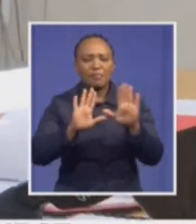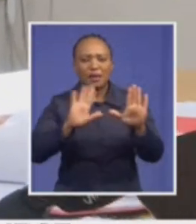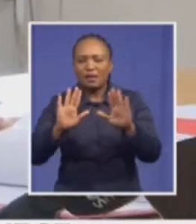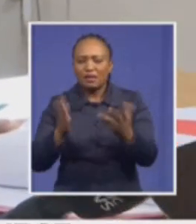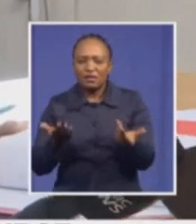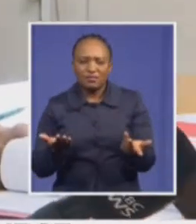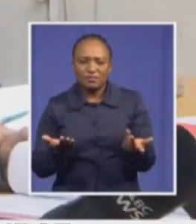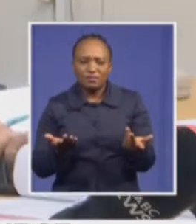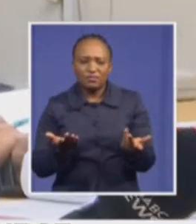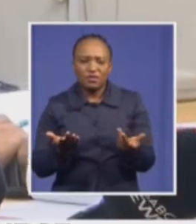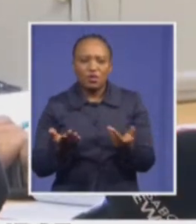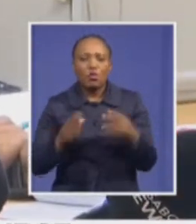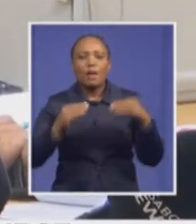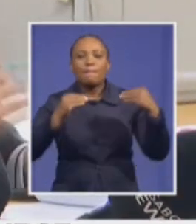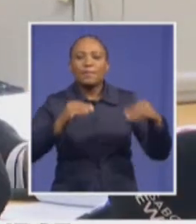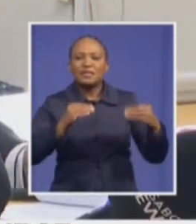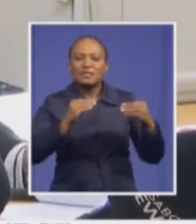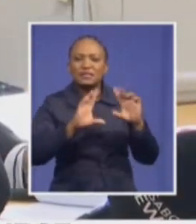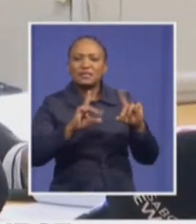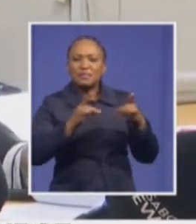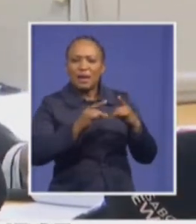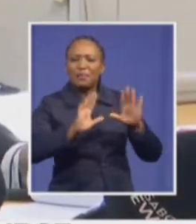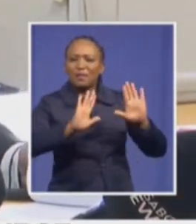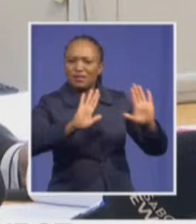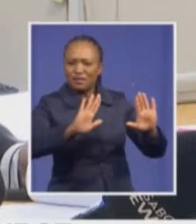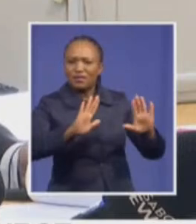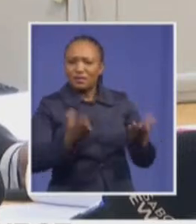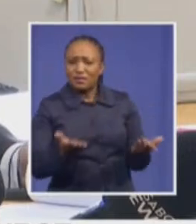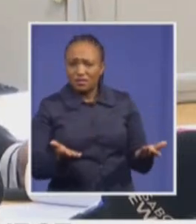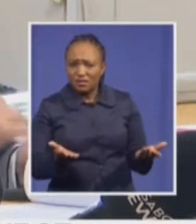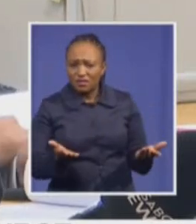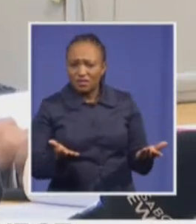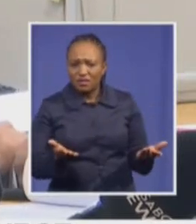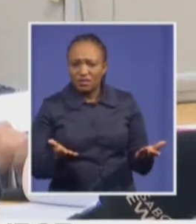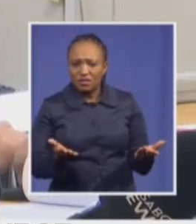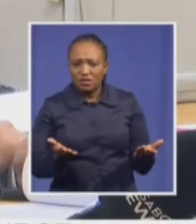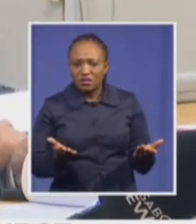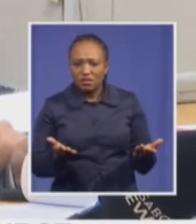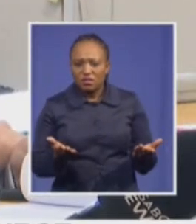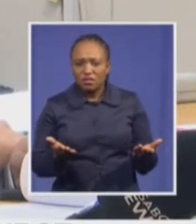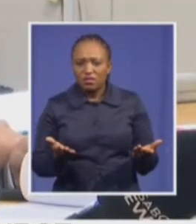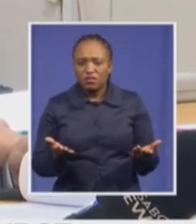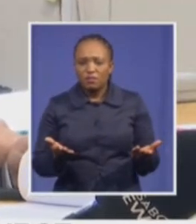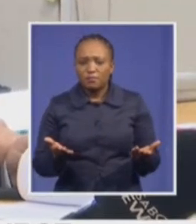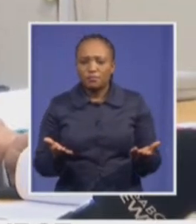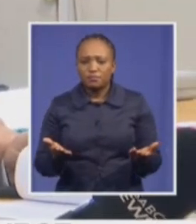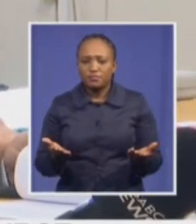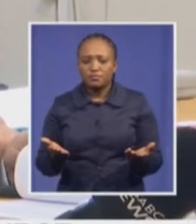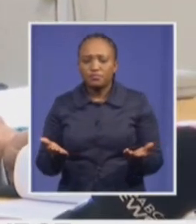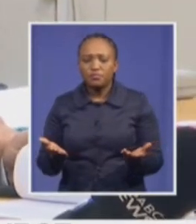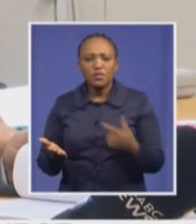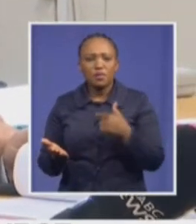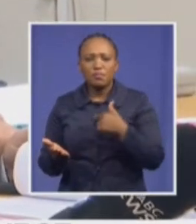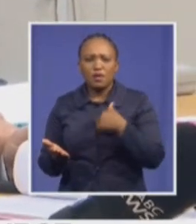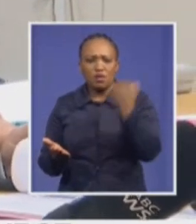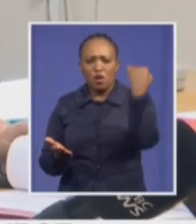isn't it? All it shows to me is that. Can I just deal with the objection quickly? Yes. I'm not sure where it comes from that she's not part of it.